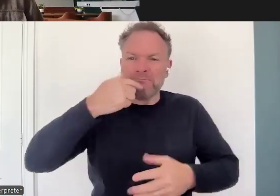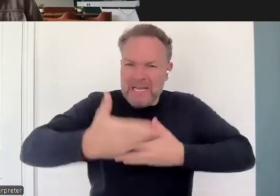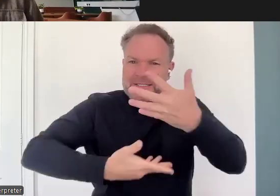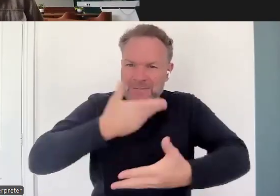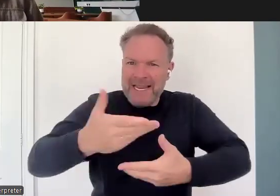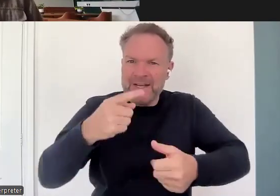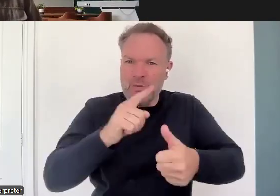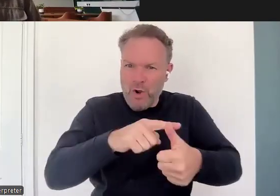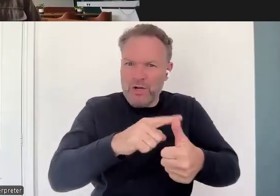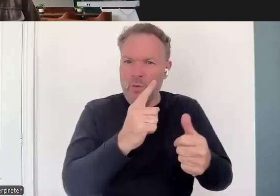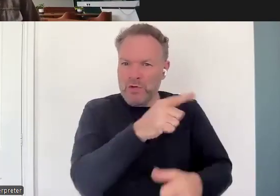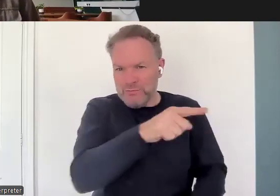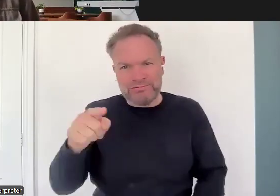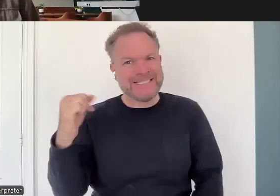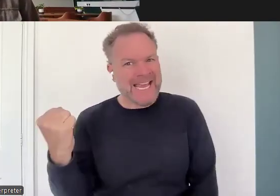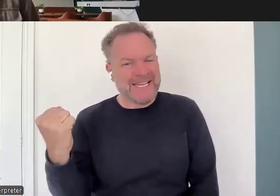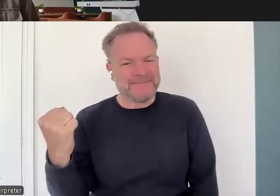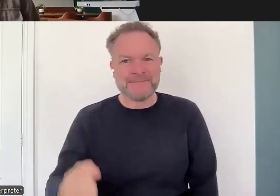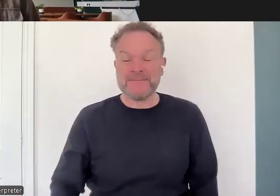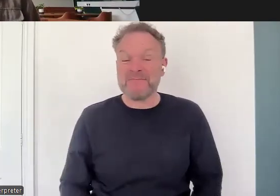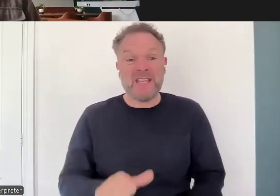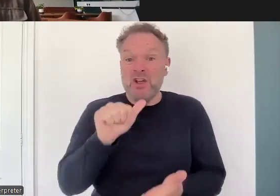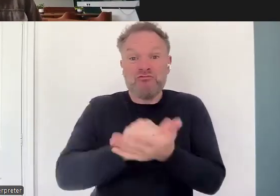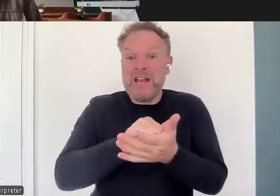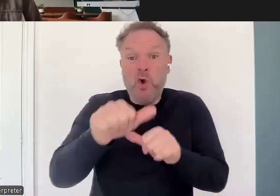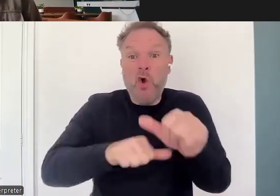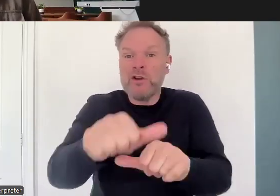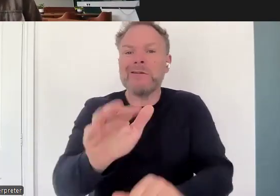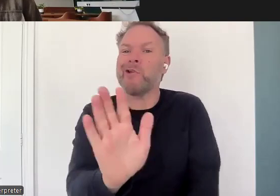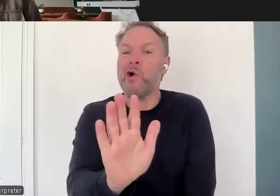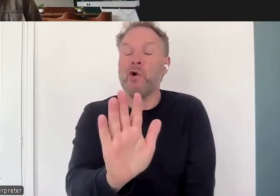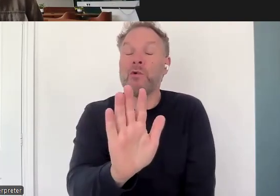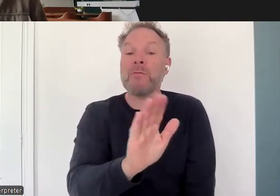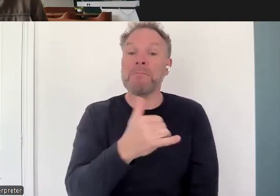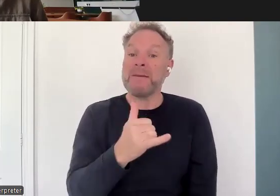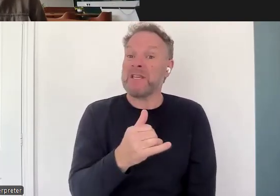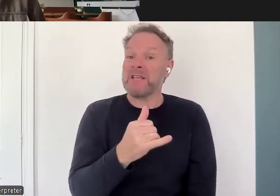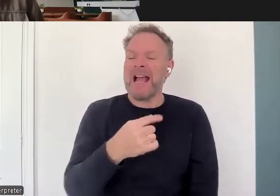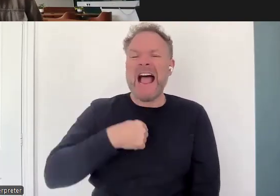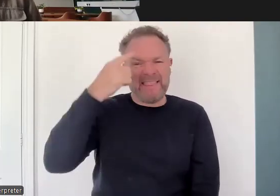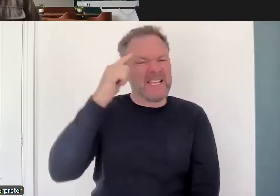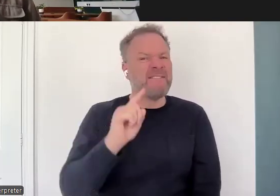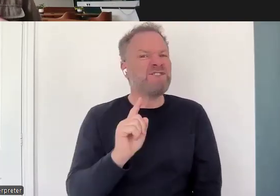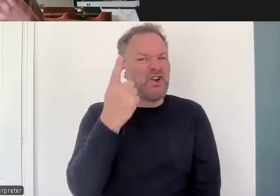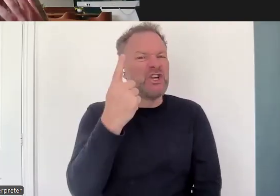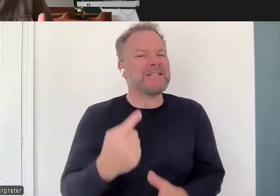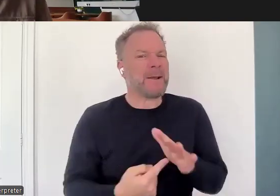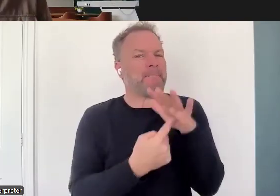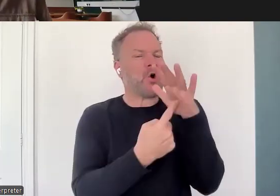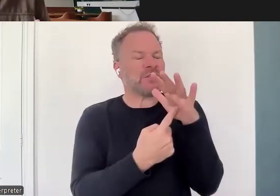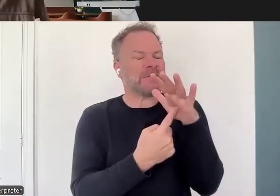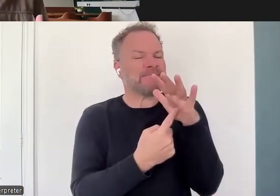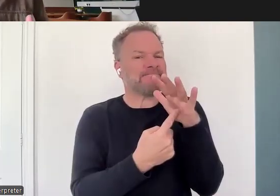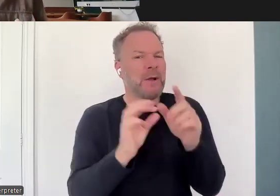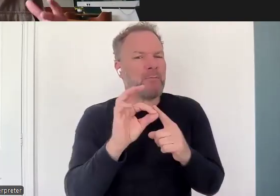turn. And they're in no particular order. However, if there is one most important, I think it's the first one. And point one for